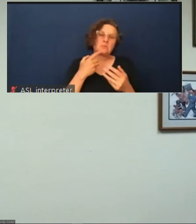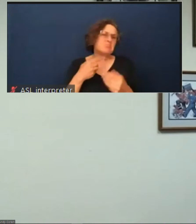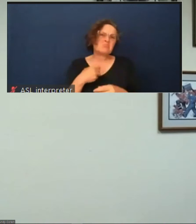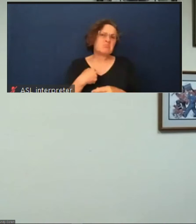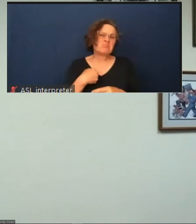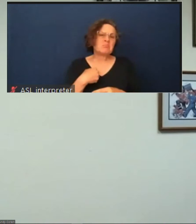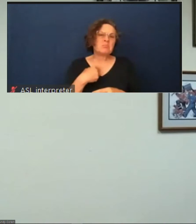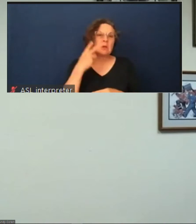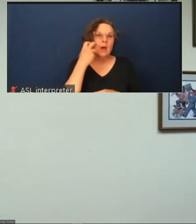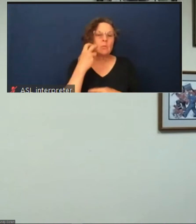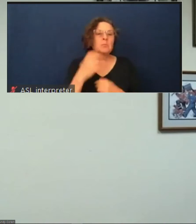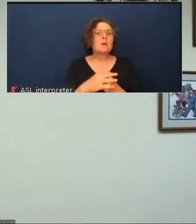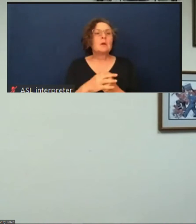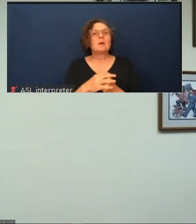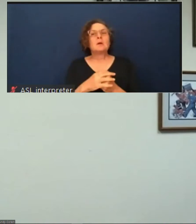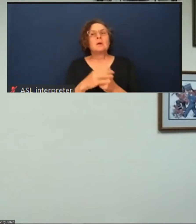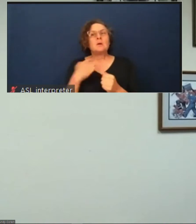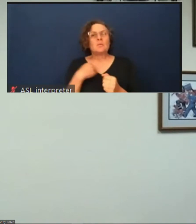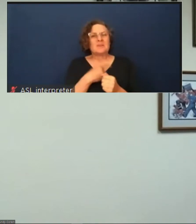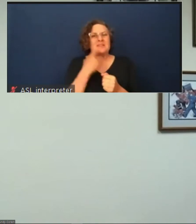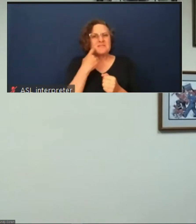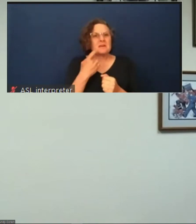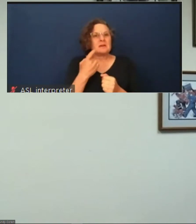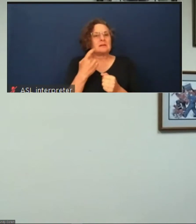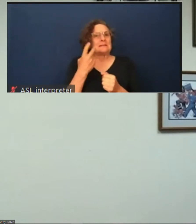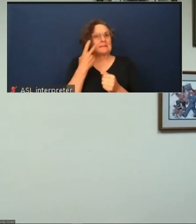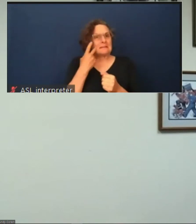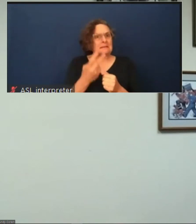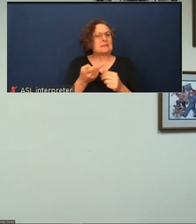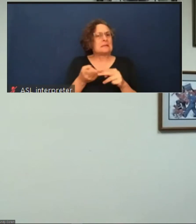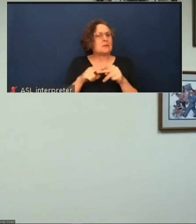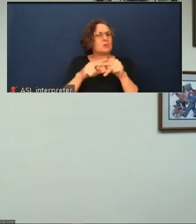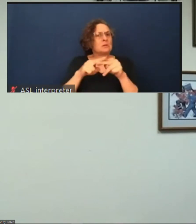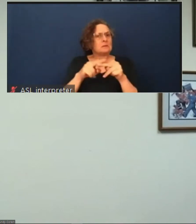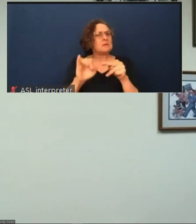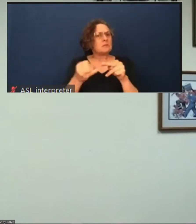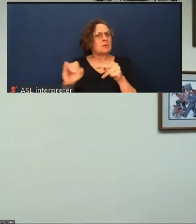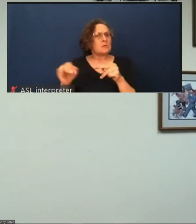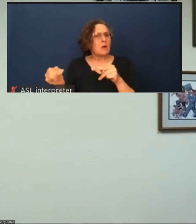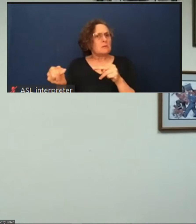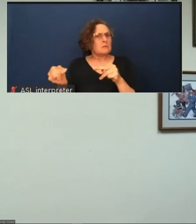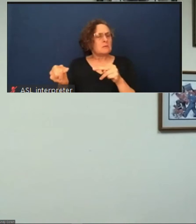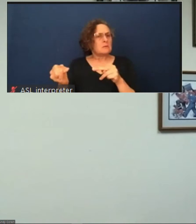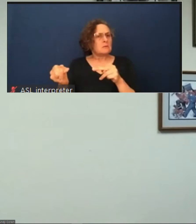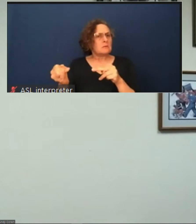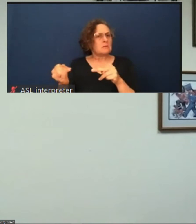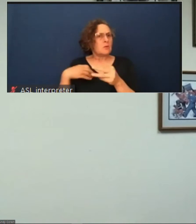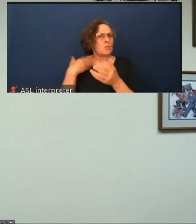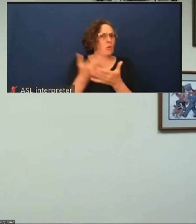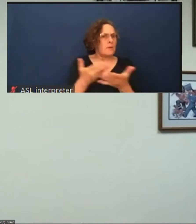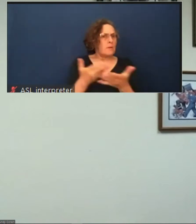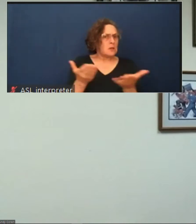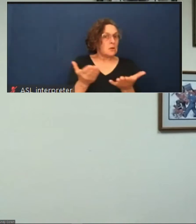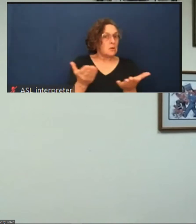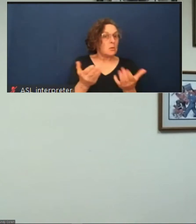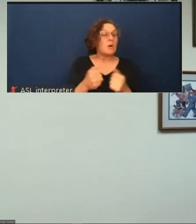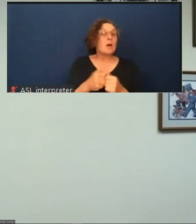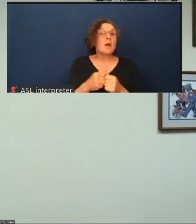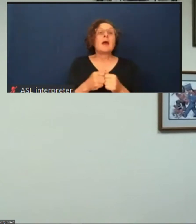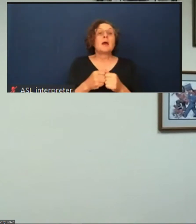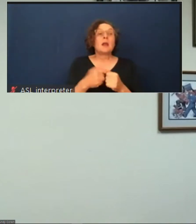Johnson & Johnson vaccines, and my understanding is that will actually be the largest vaccine